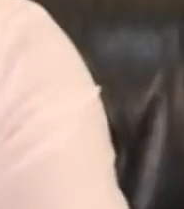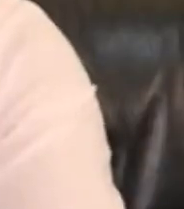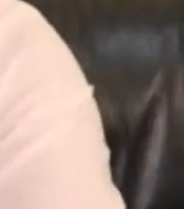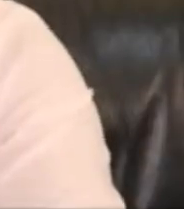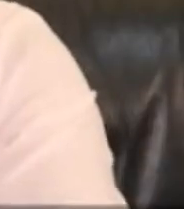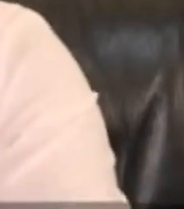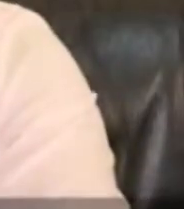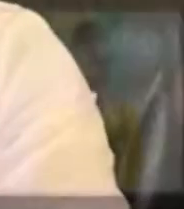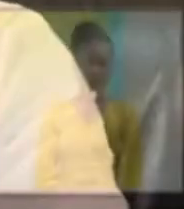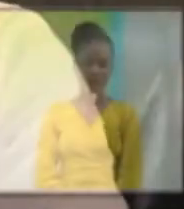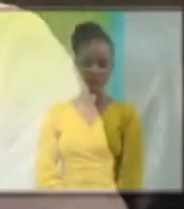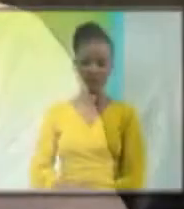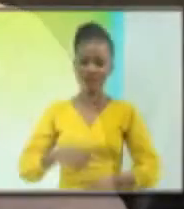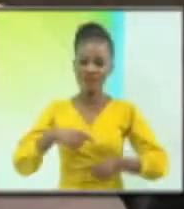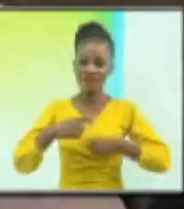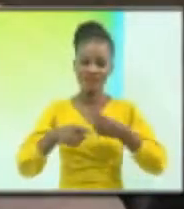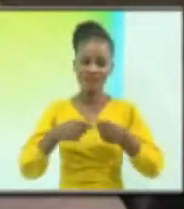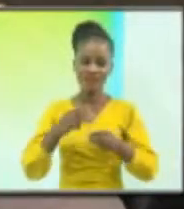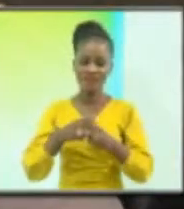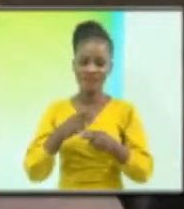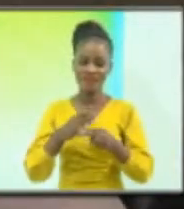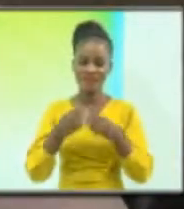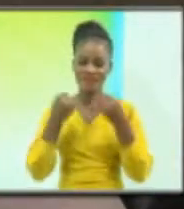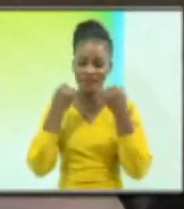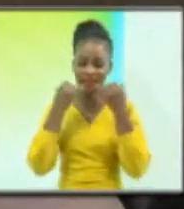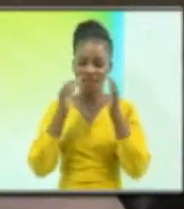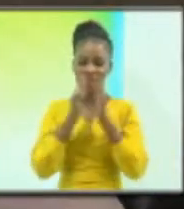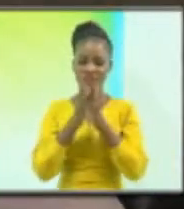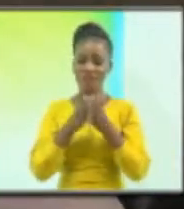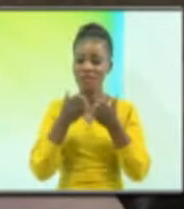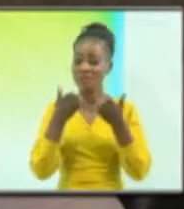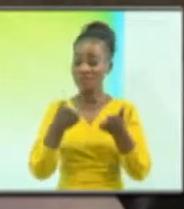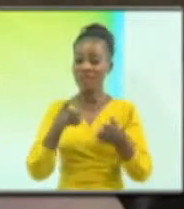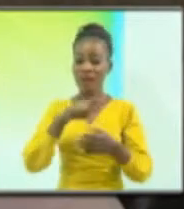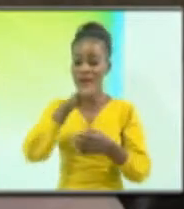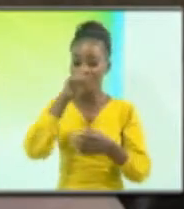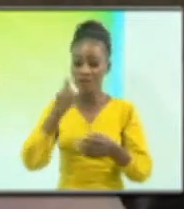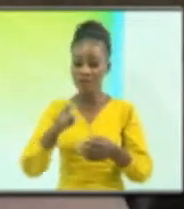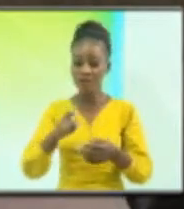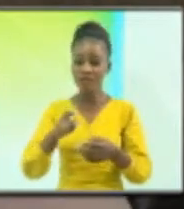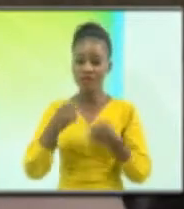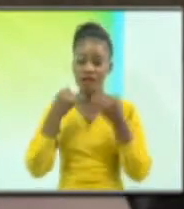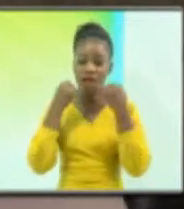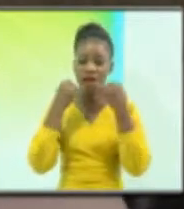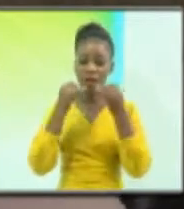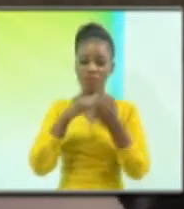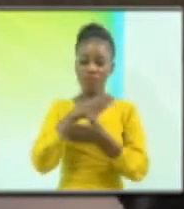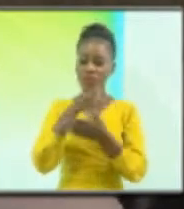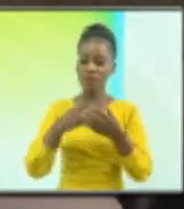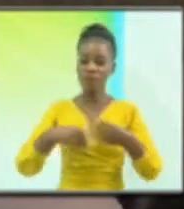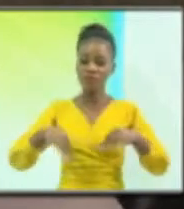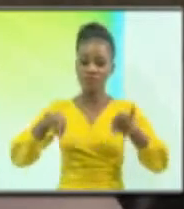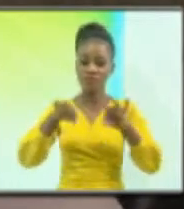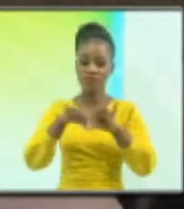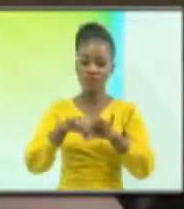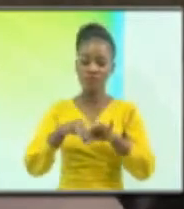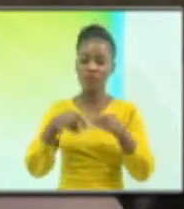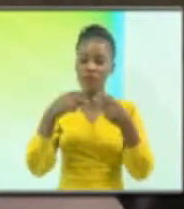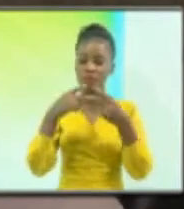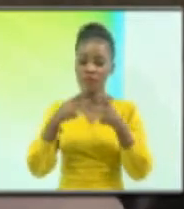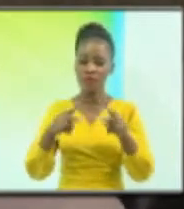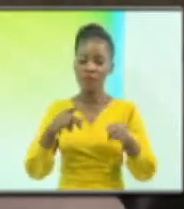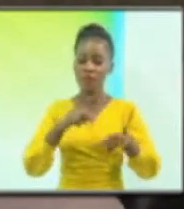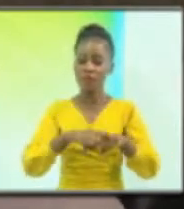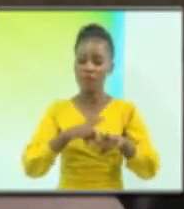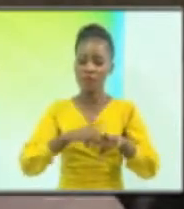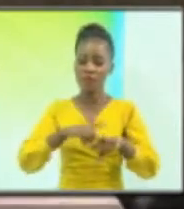The Coffee Court continues. My name is Fred Makubia, and this is where we ask the hard questions, but most importantly, questions that matter. This time